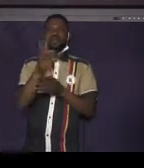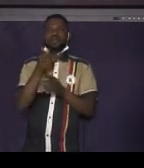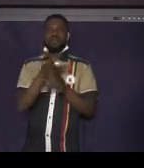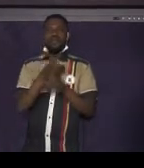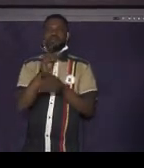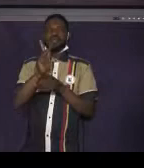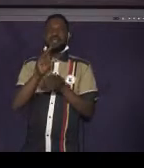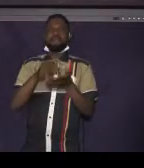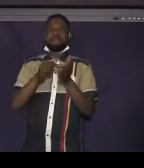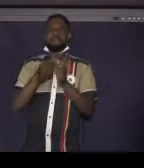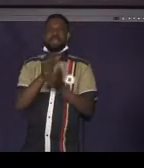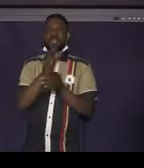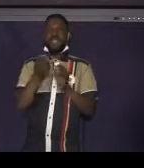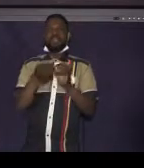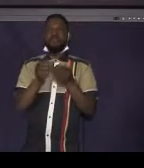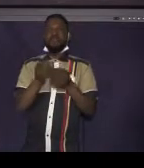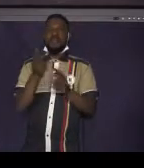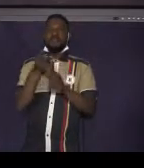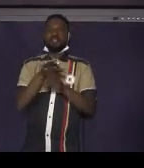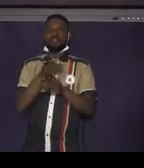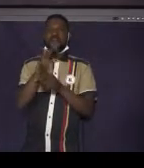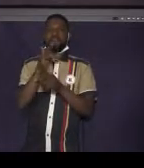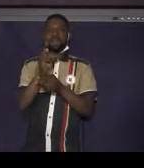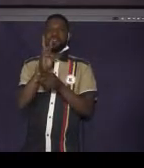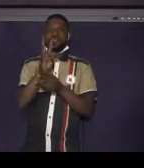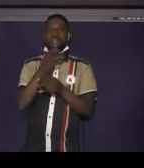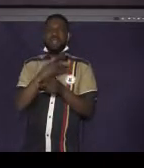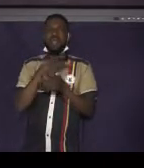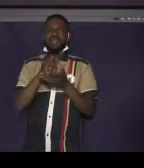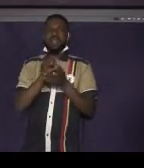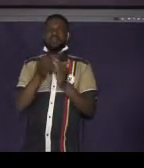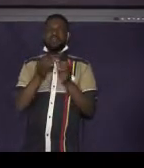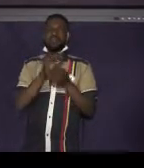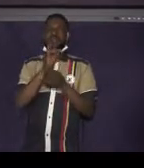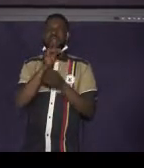k means a number multiplied by 6, and that number is